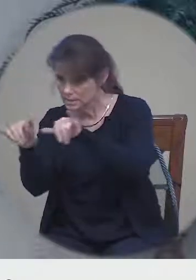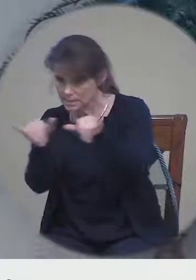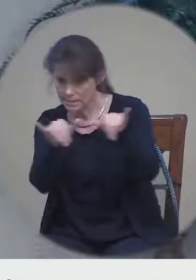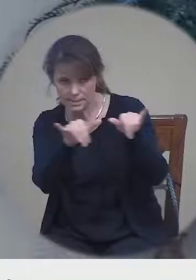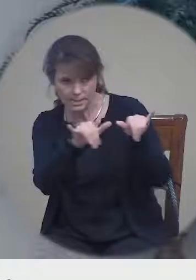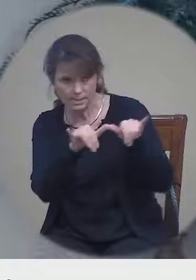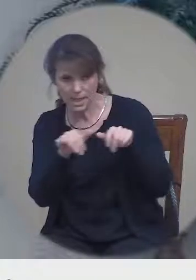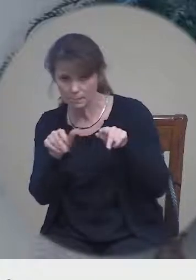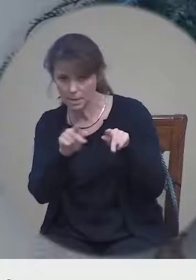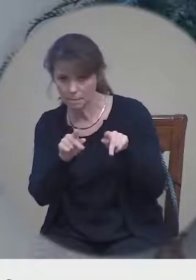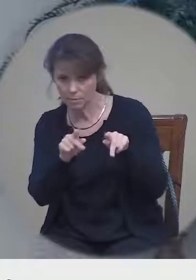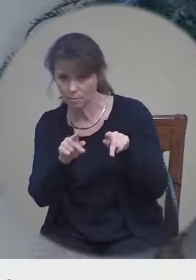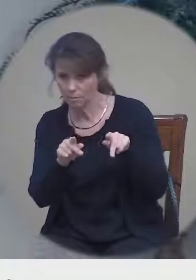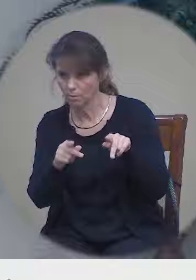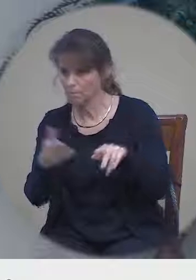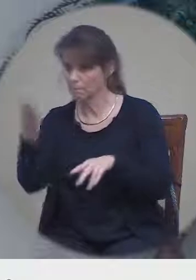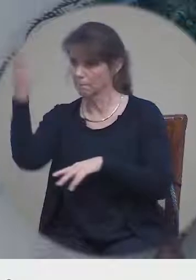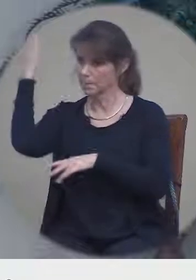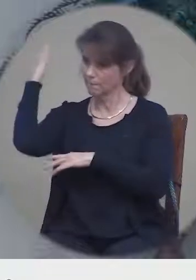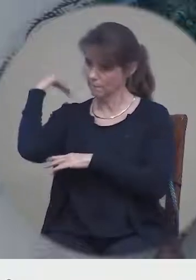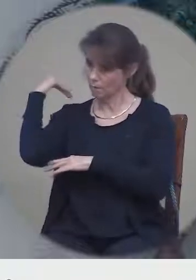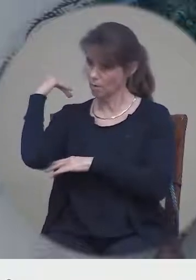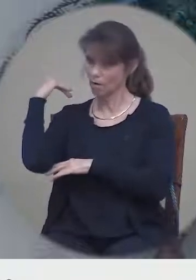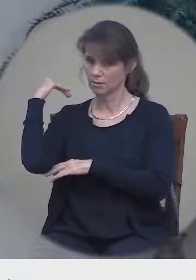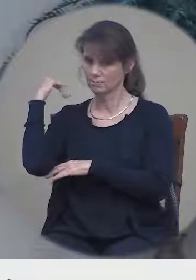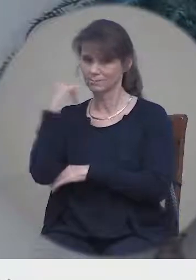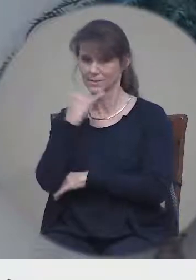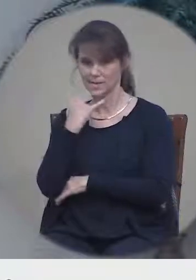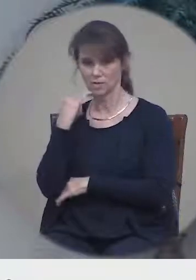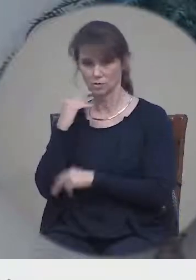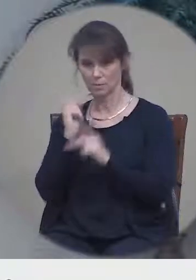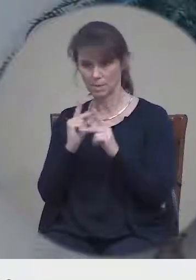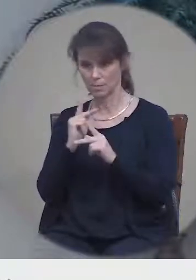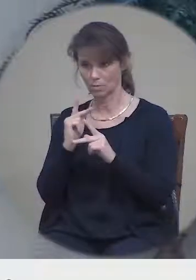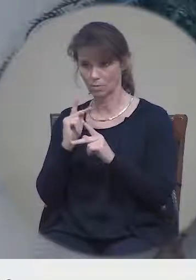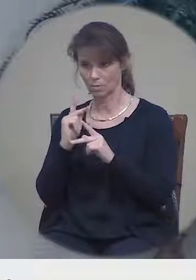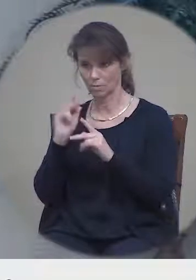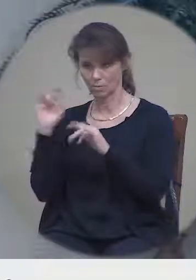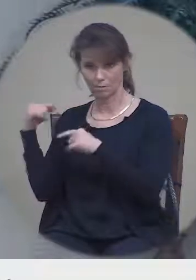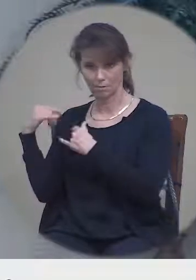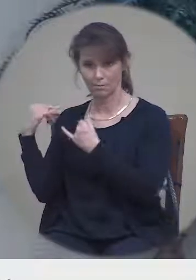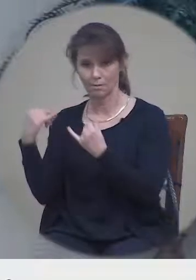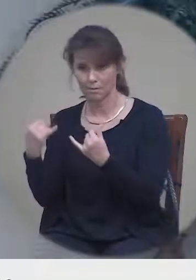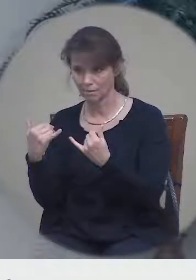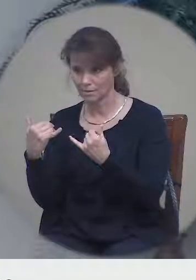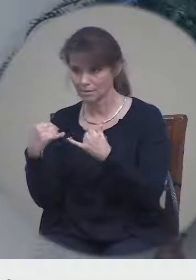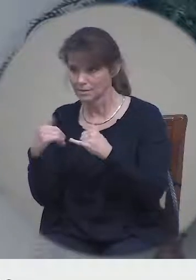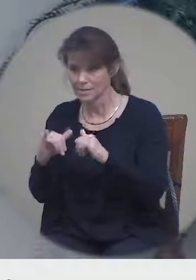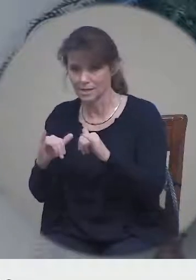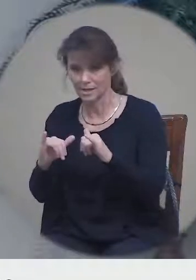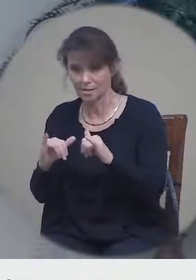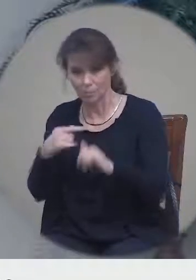that they were. We will not escape. We are tasked with the same responsibilities to be